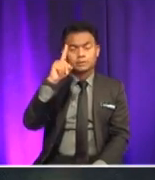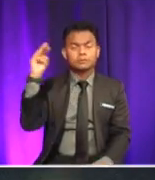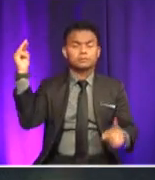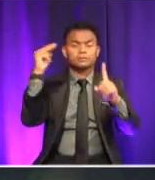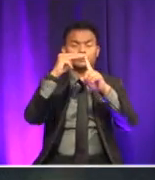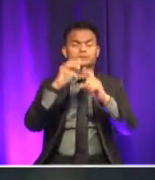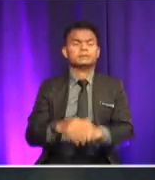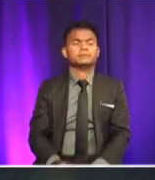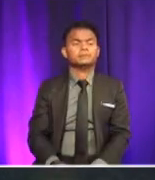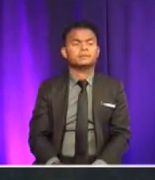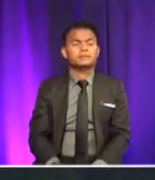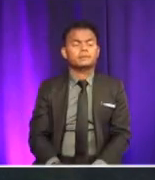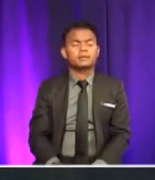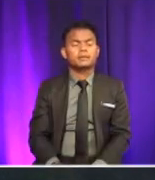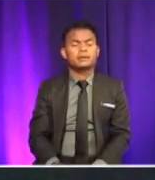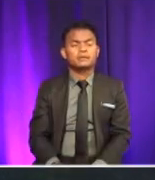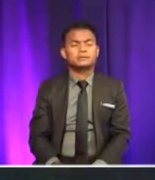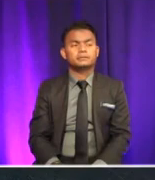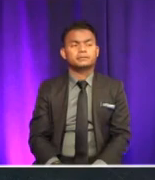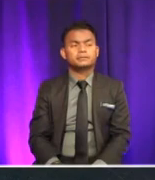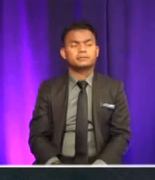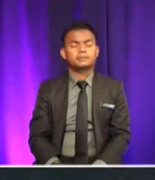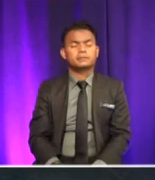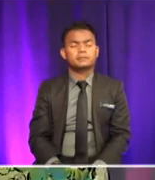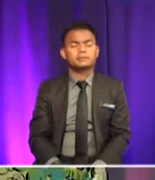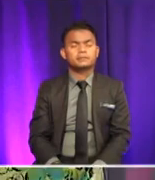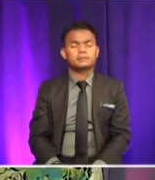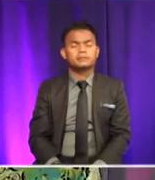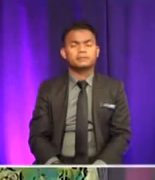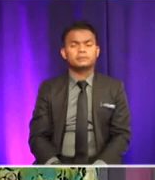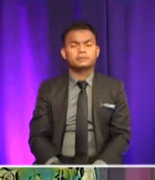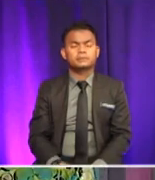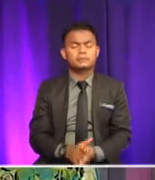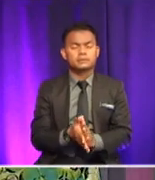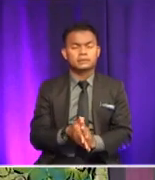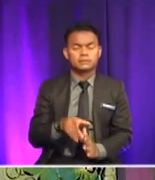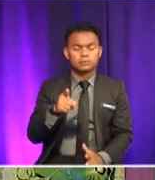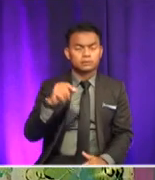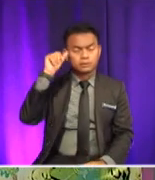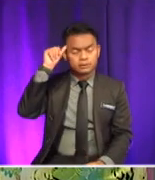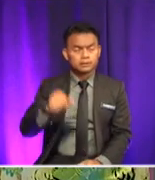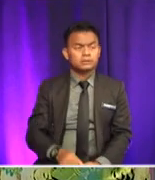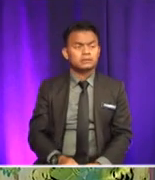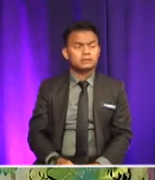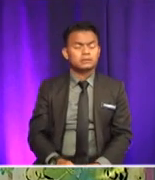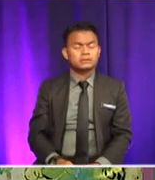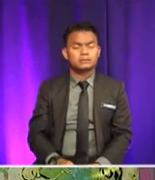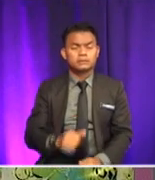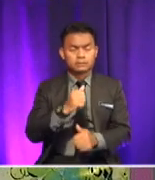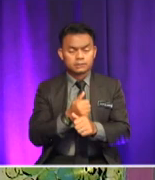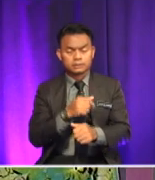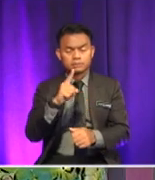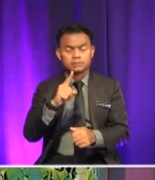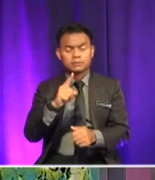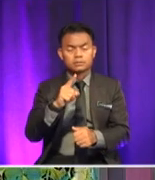Okay, I understand. AO1, AO2, AO3, AO4. As you must give the treatment of your points, each three of your points. It's better for you to